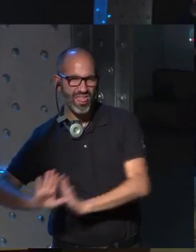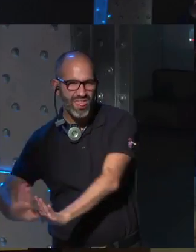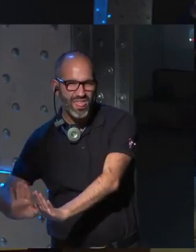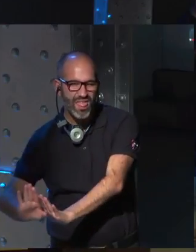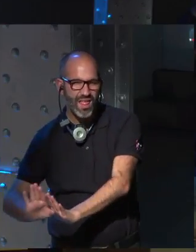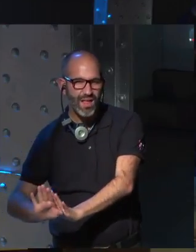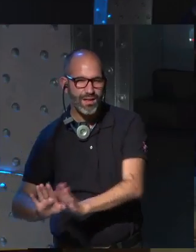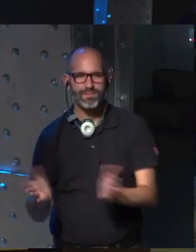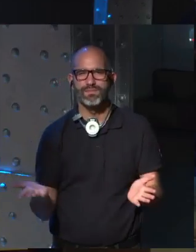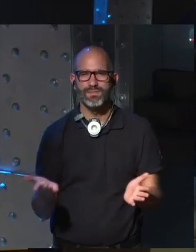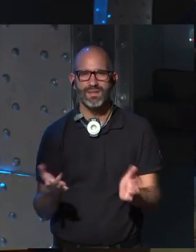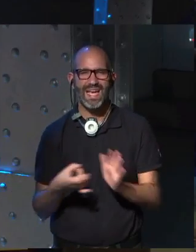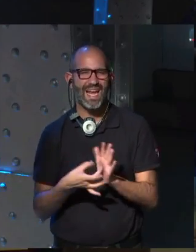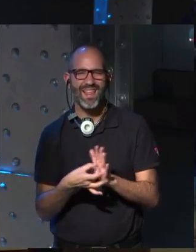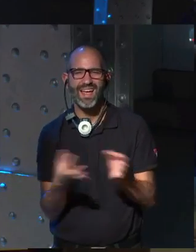is quality?